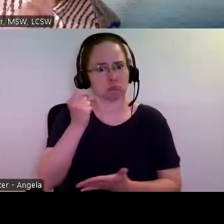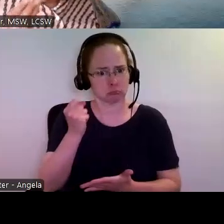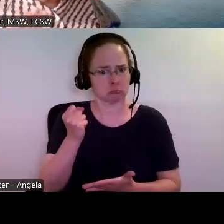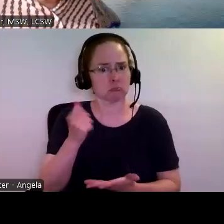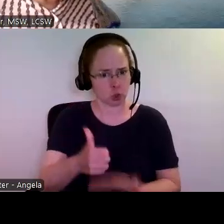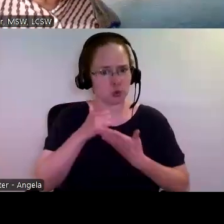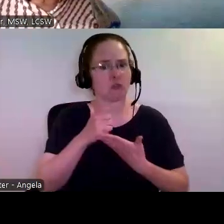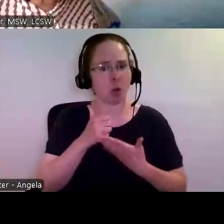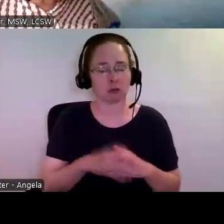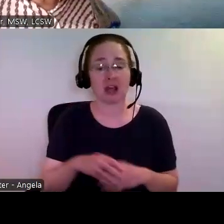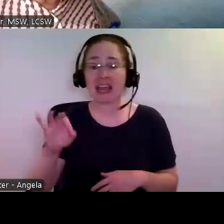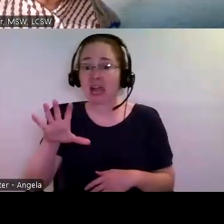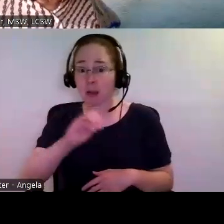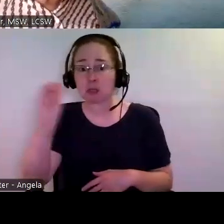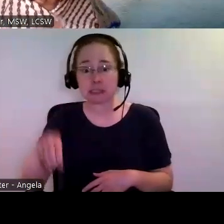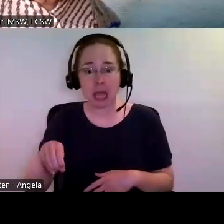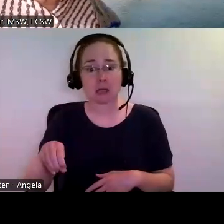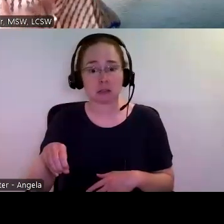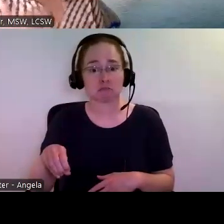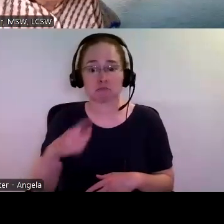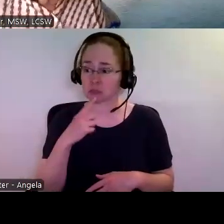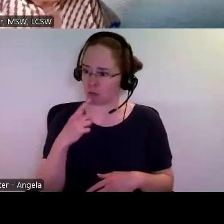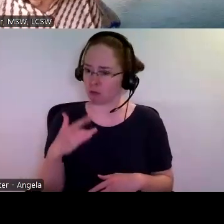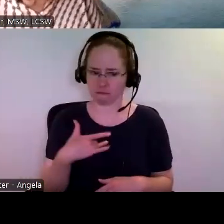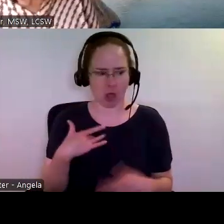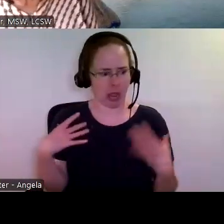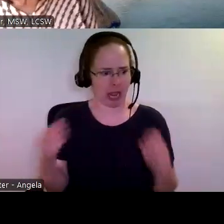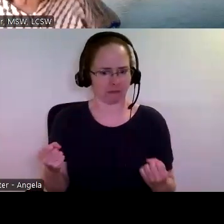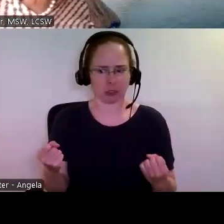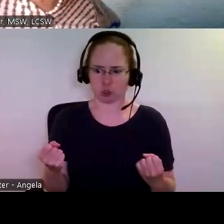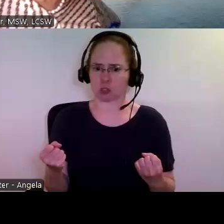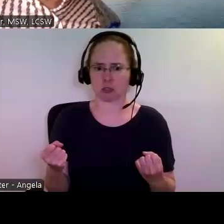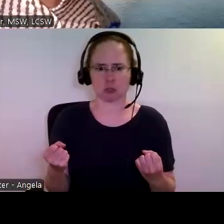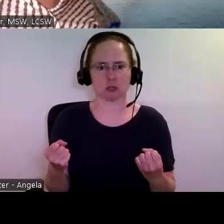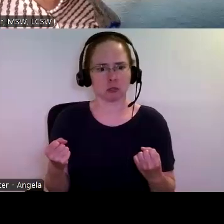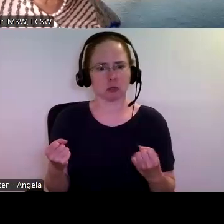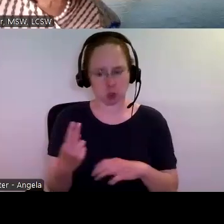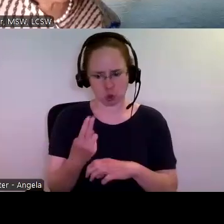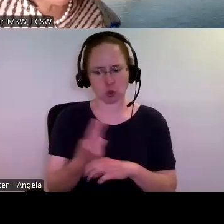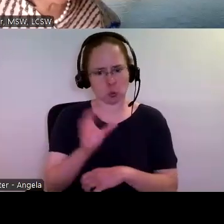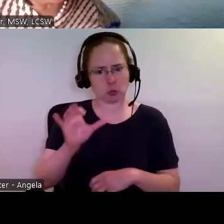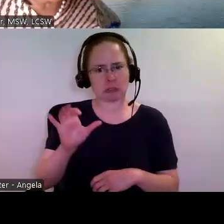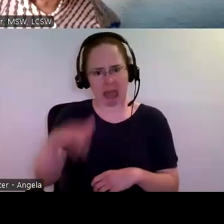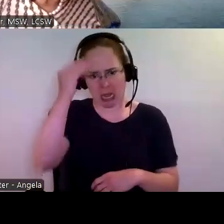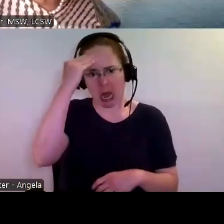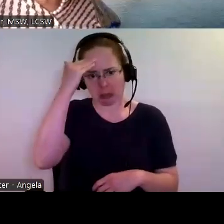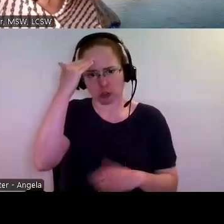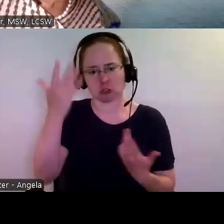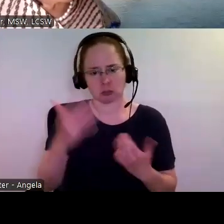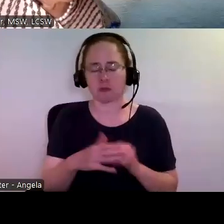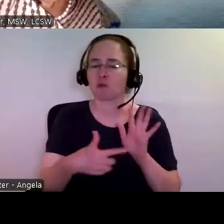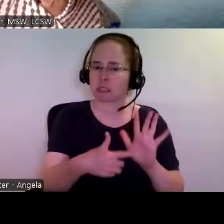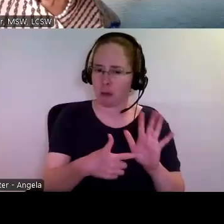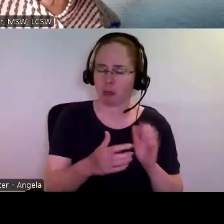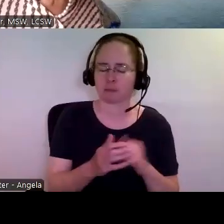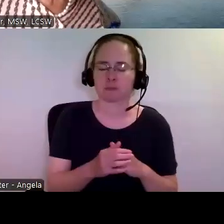And 95% say that they have confidence, high confidence that they will be able to use this. For example,